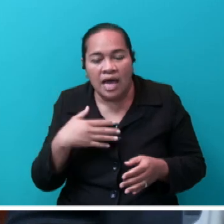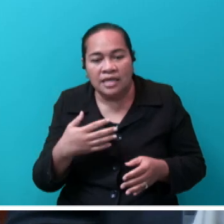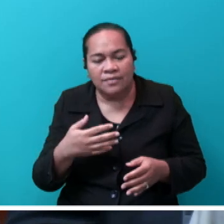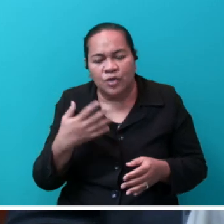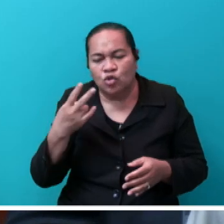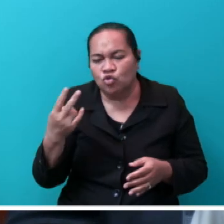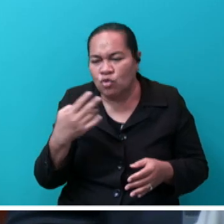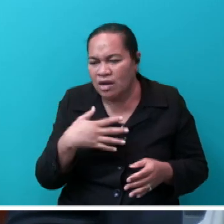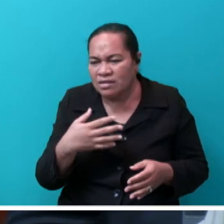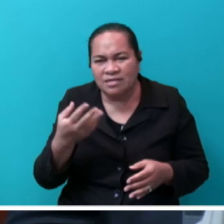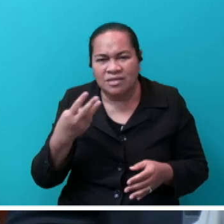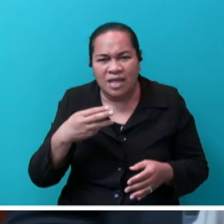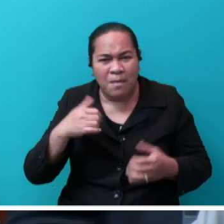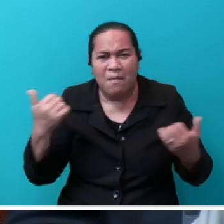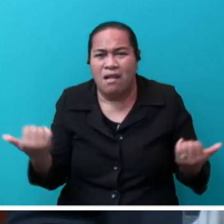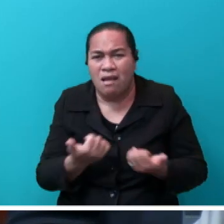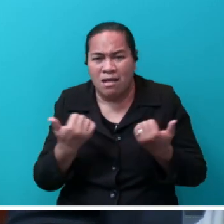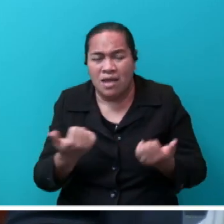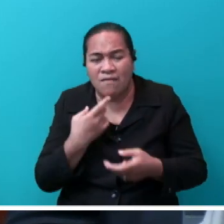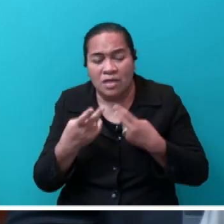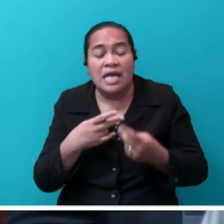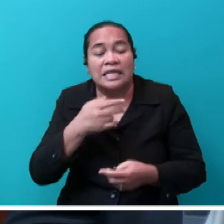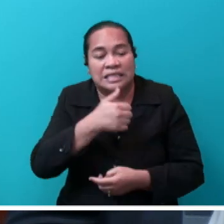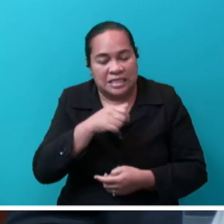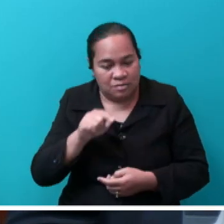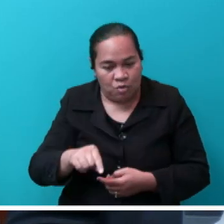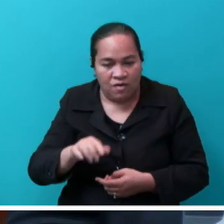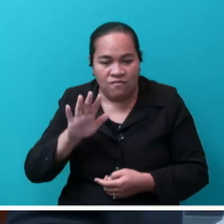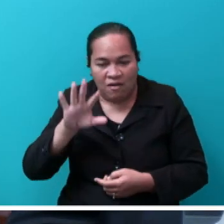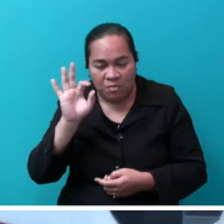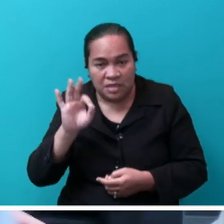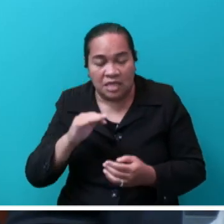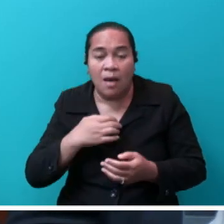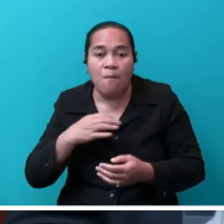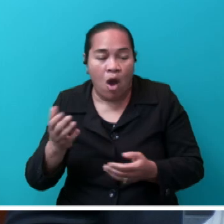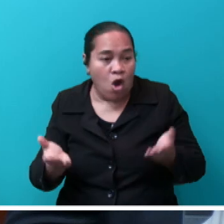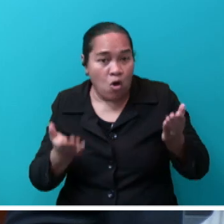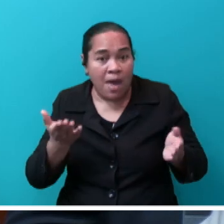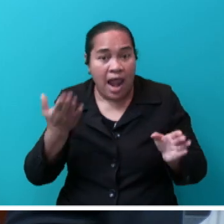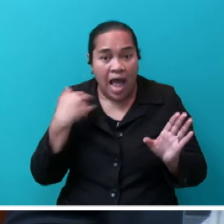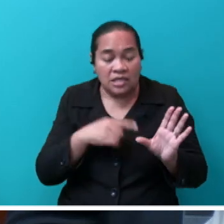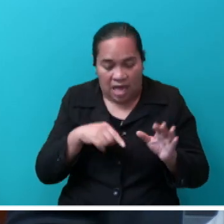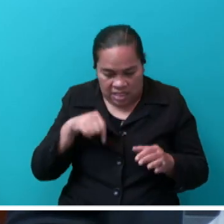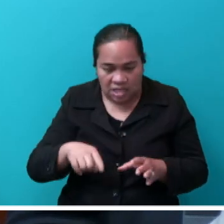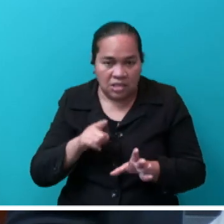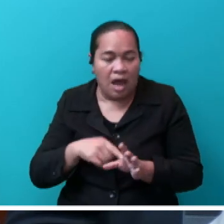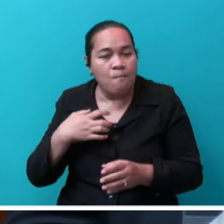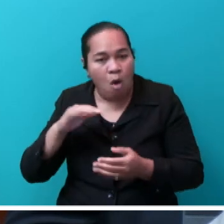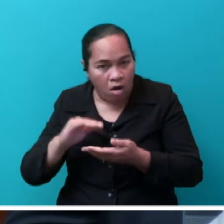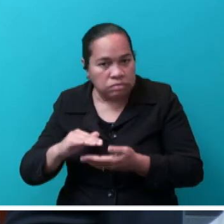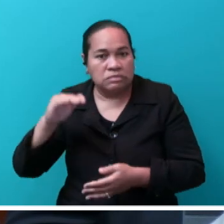822,253 visitors. That's 6.5% higher than the same period last year. With 180,000